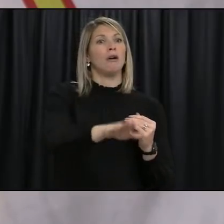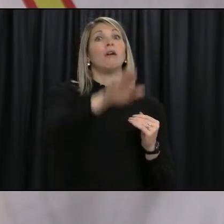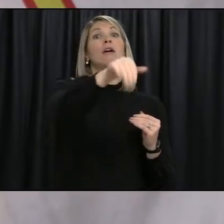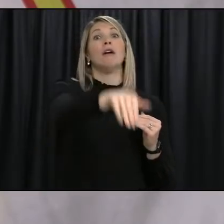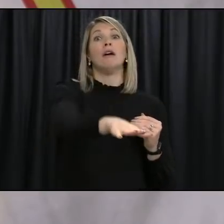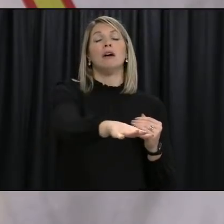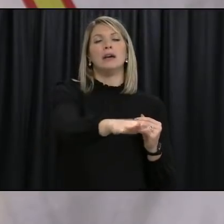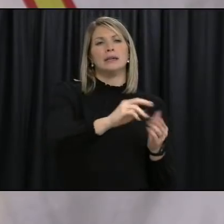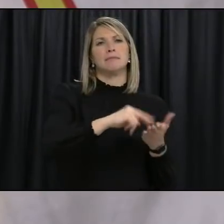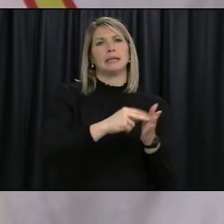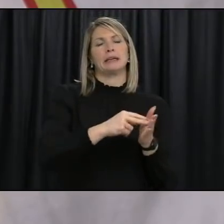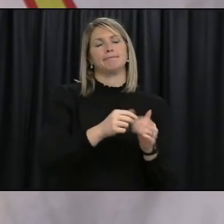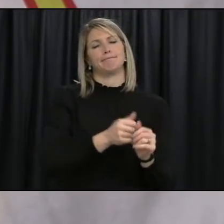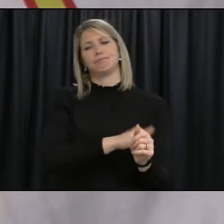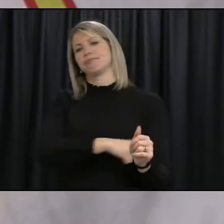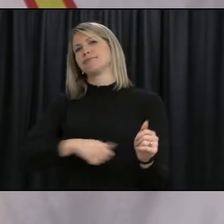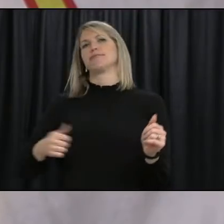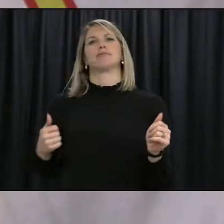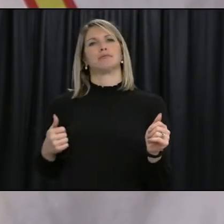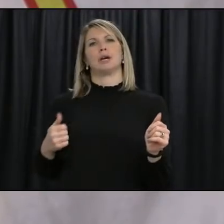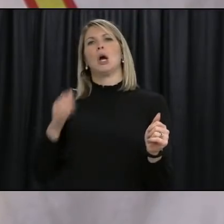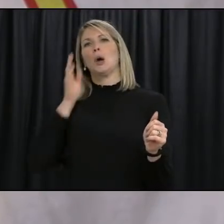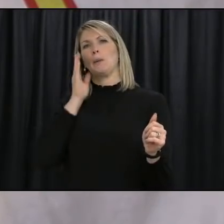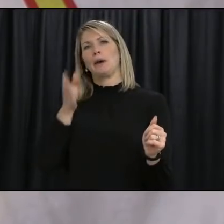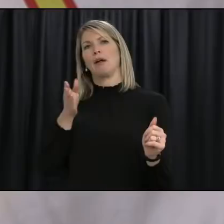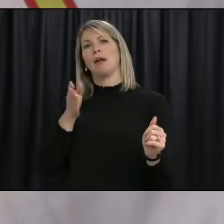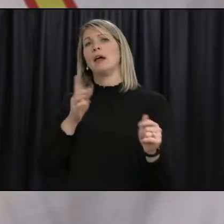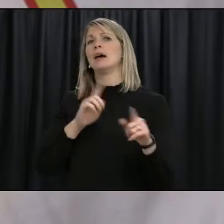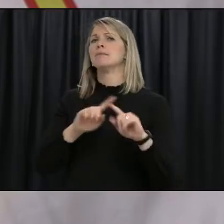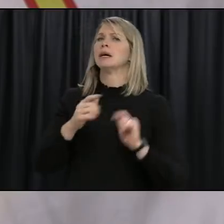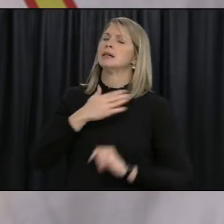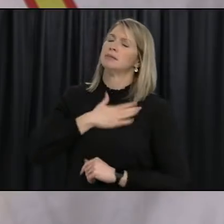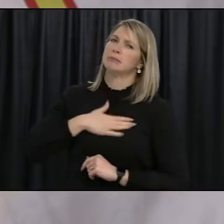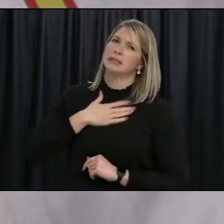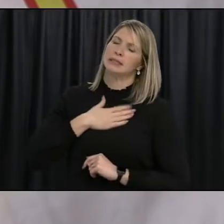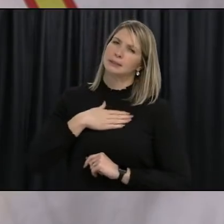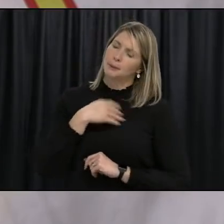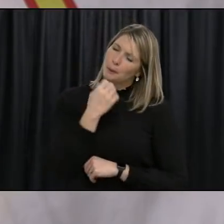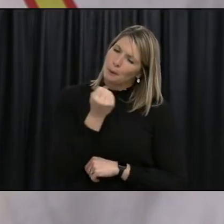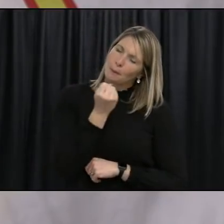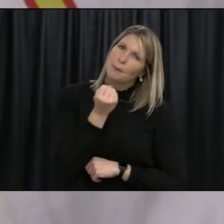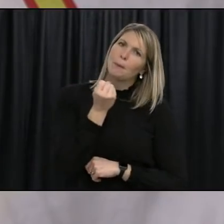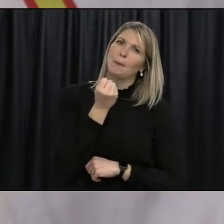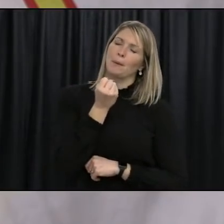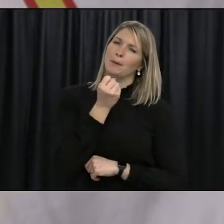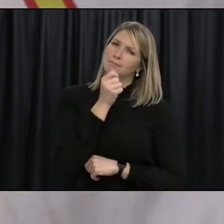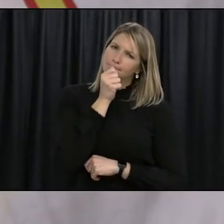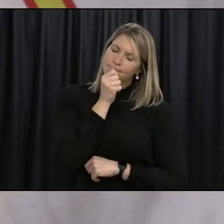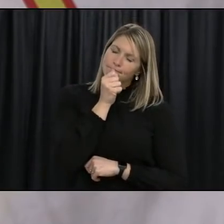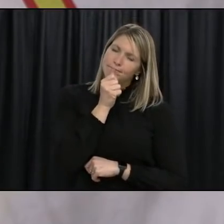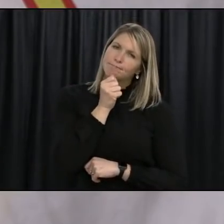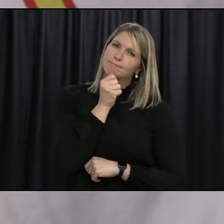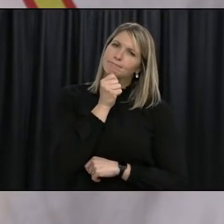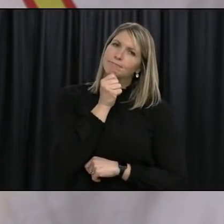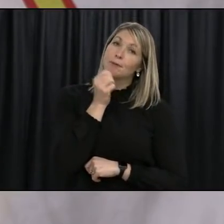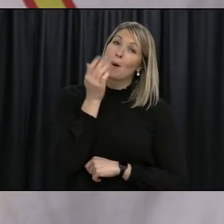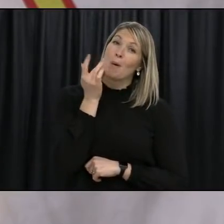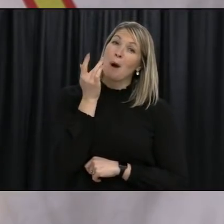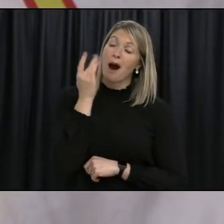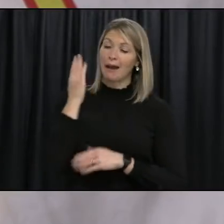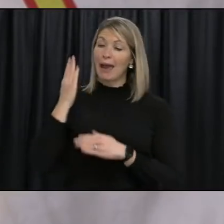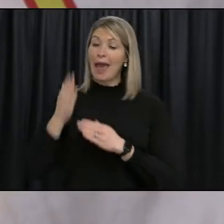mindful and vigilant, I believe we can hold it off. We just have to hold on a little bit longer. The end is really in